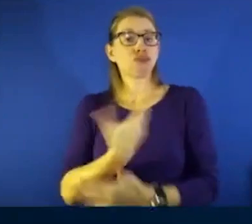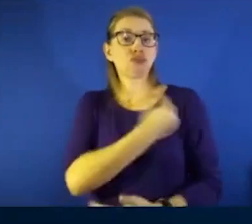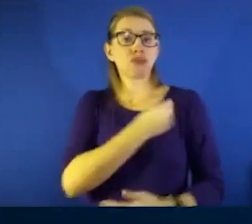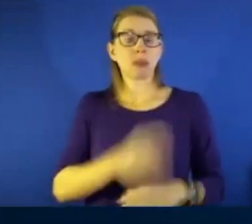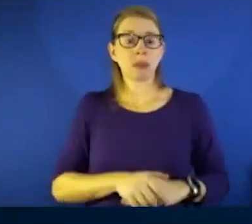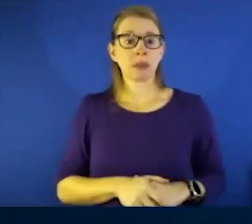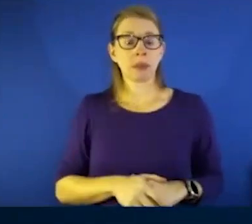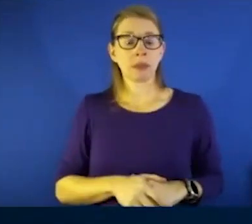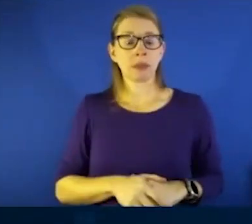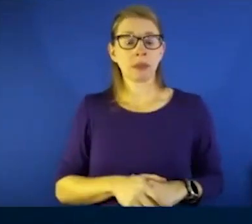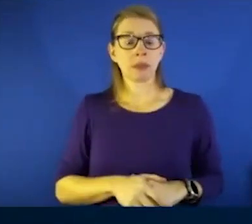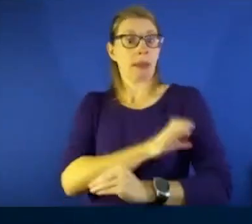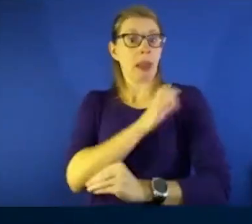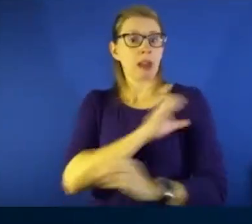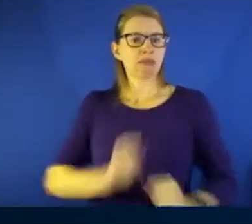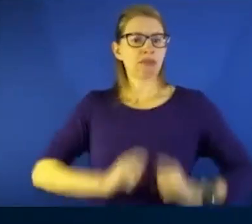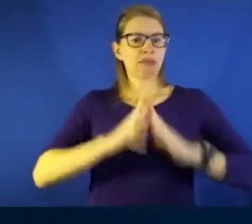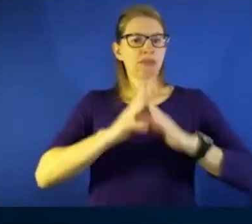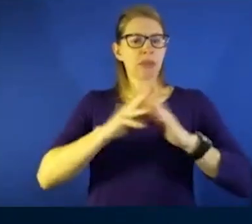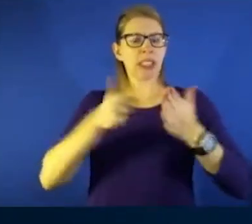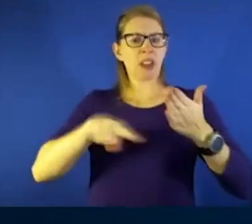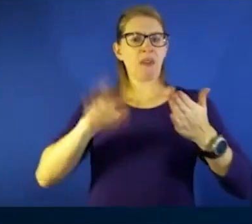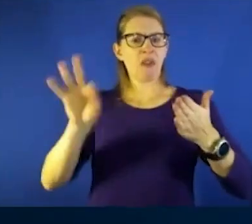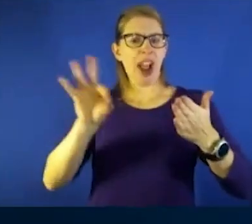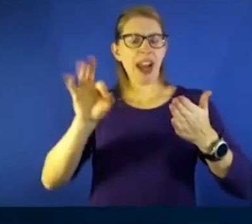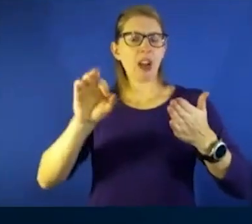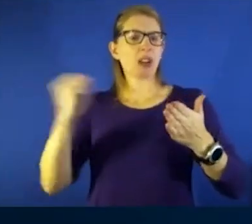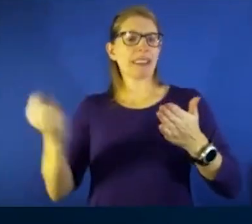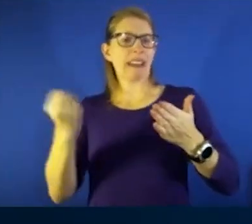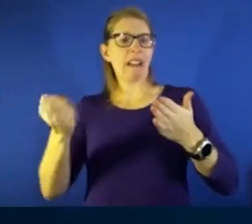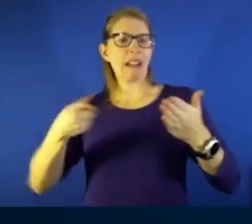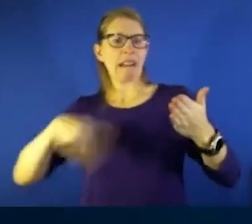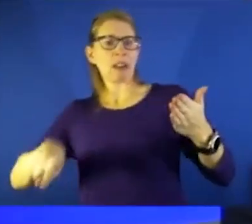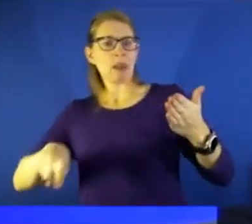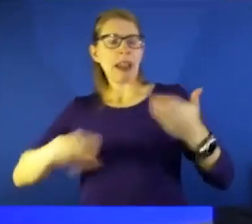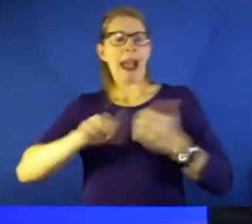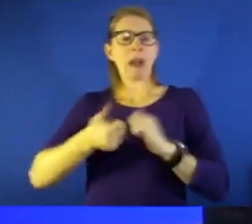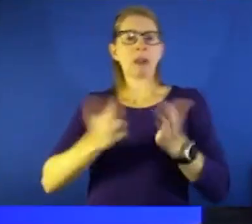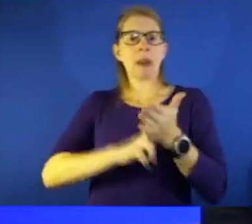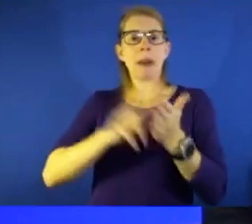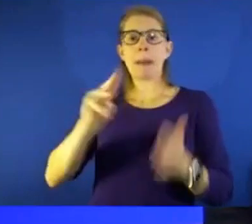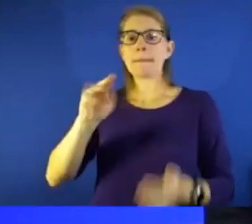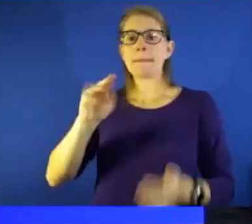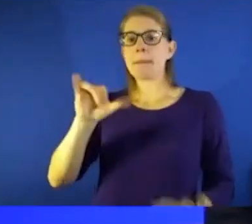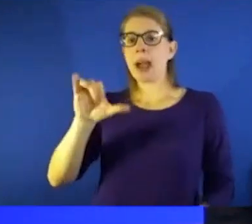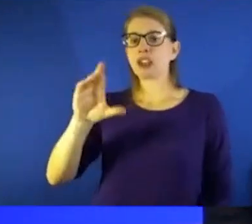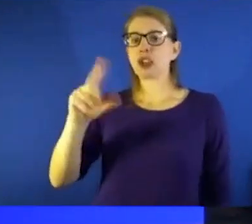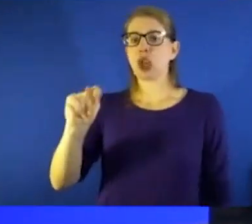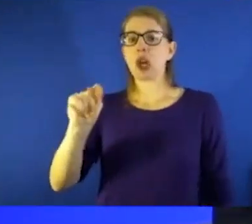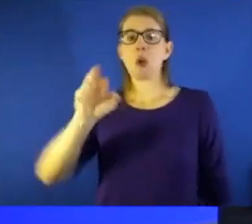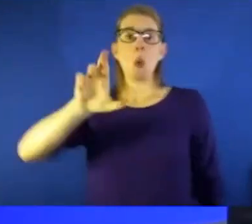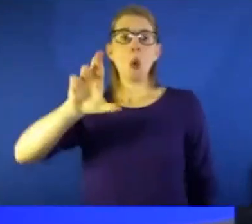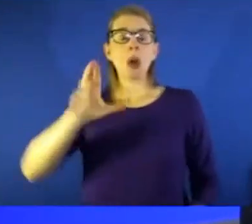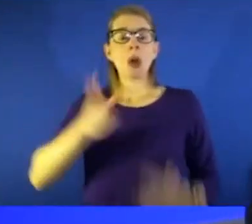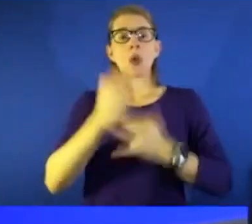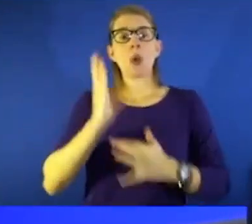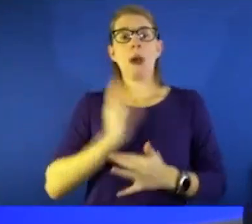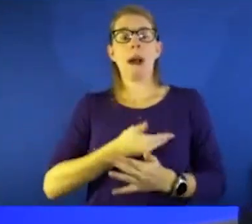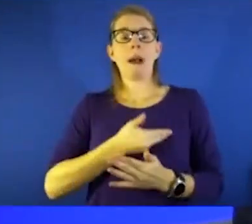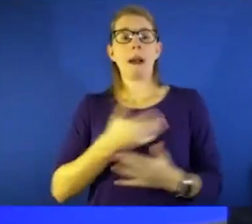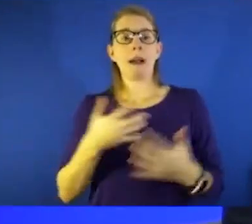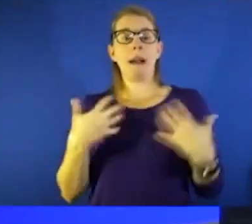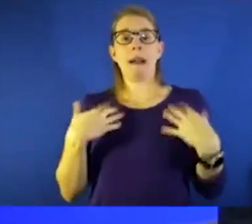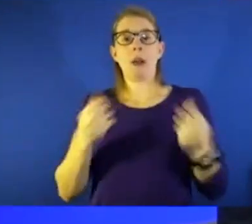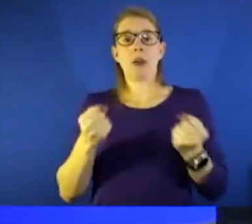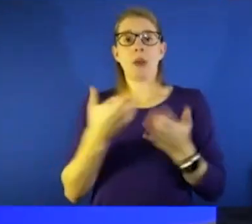night and Saturday, how do the people find out or sign up for that? Absolutely. So through our MyChart app or through our health resource line. And do you have to be a patient